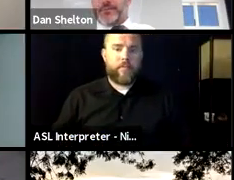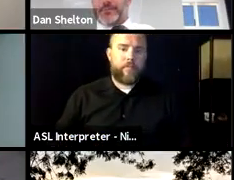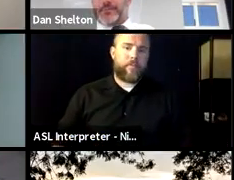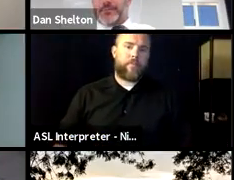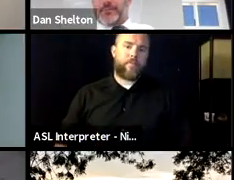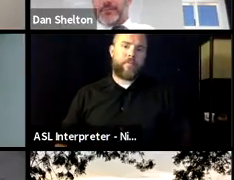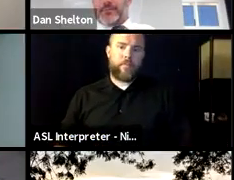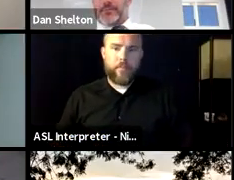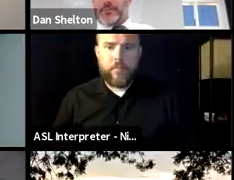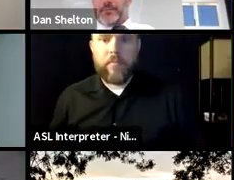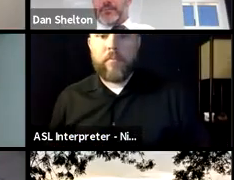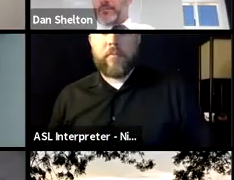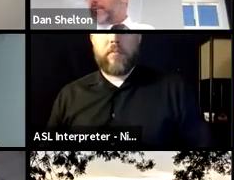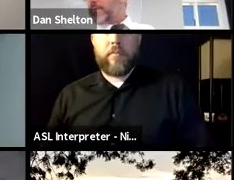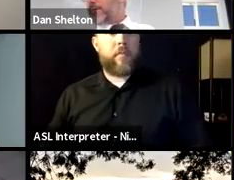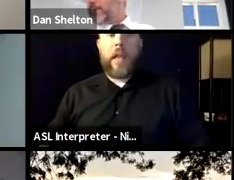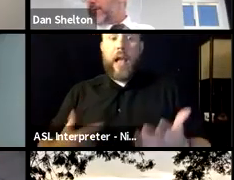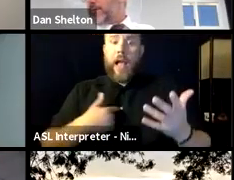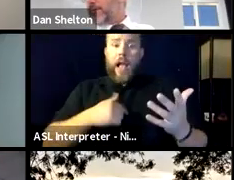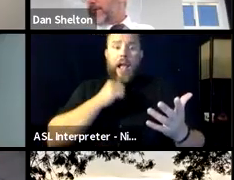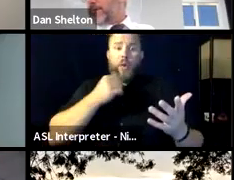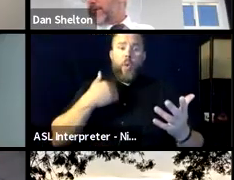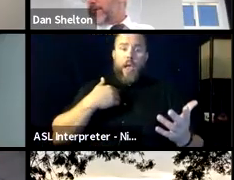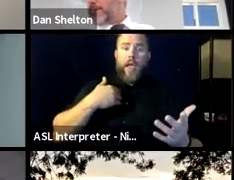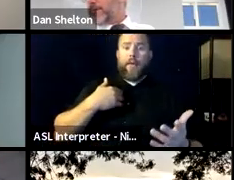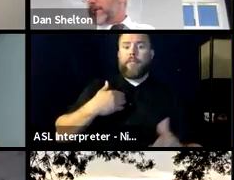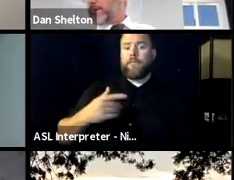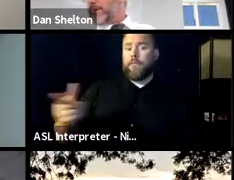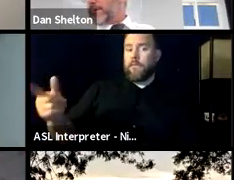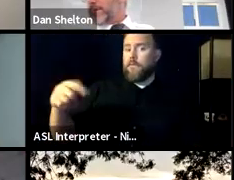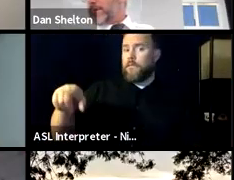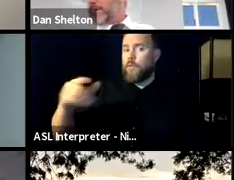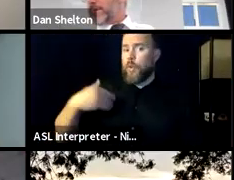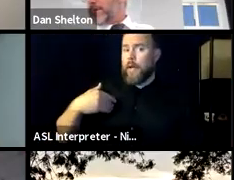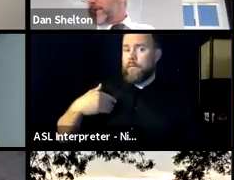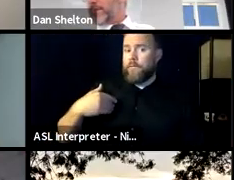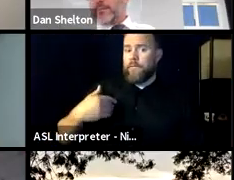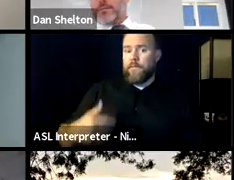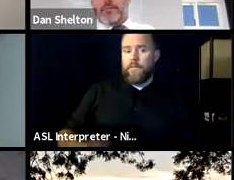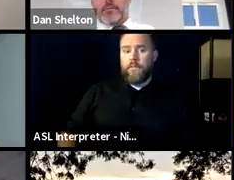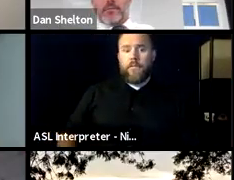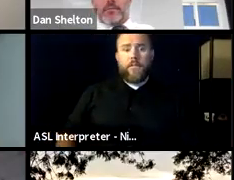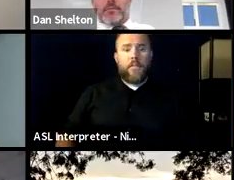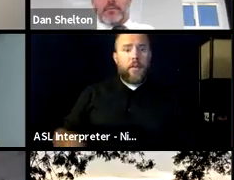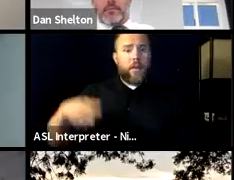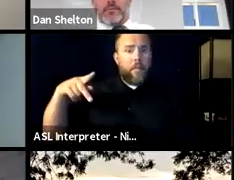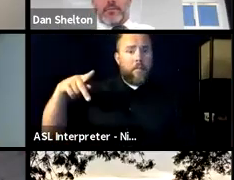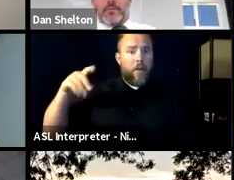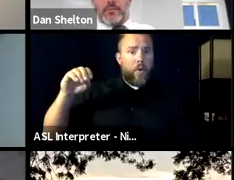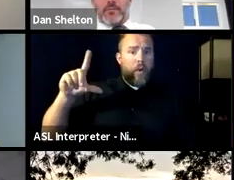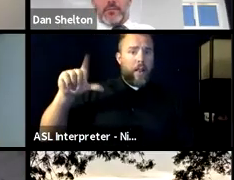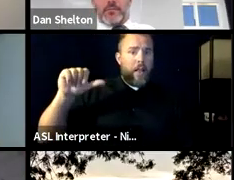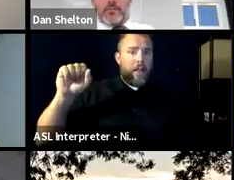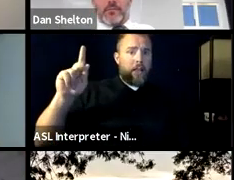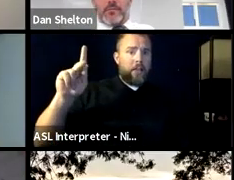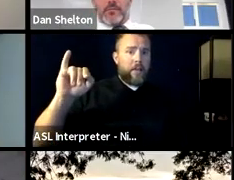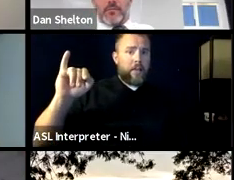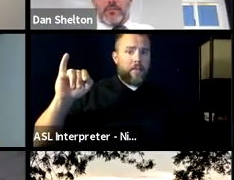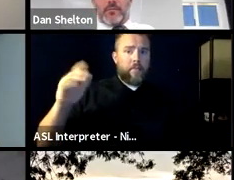background. Yes, I don't have background on it actually. Mr. Pulaski, have any history on this one? I was not that person.